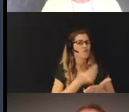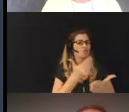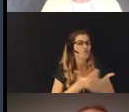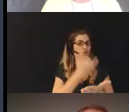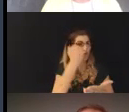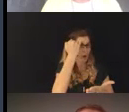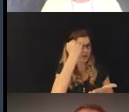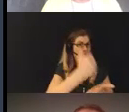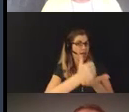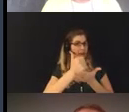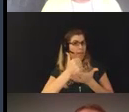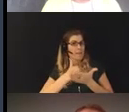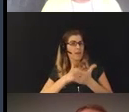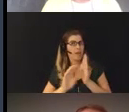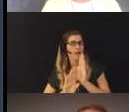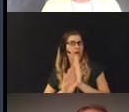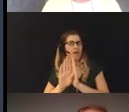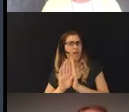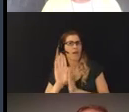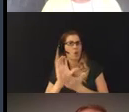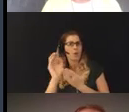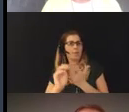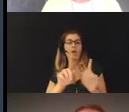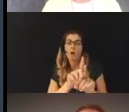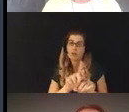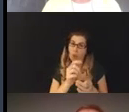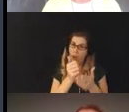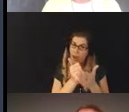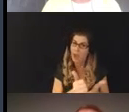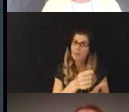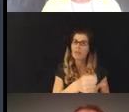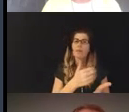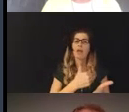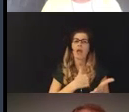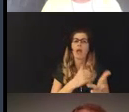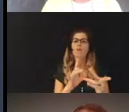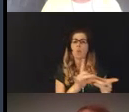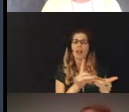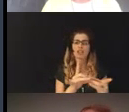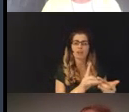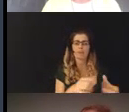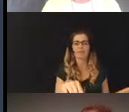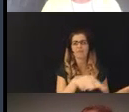improve. And it also fosters deep and relevant relationships between students who might not otherwise affiliate with each other.